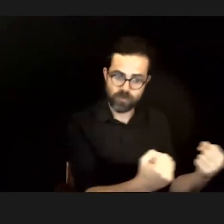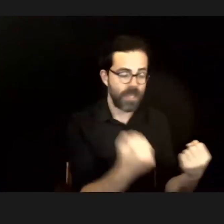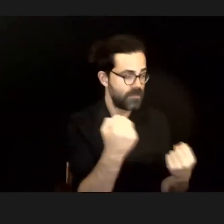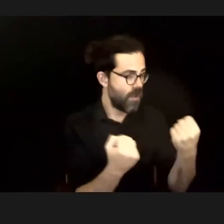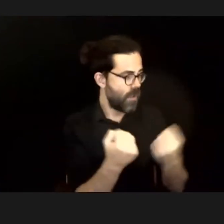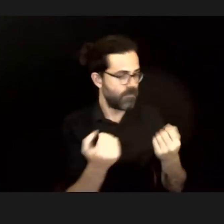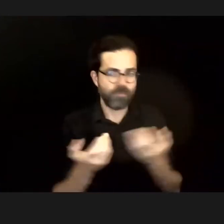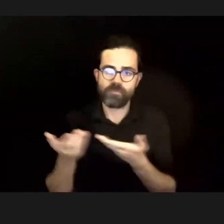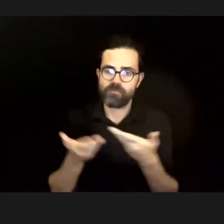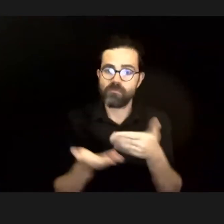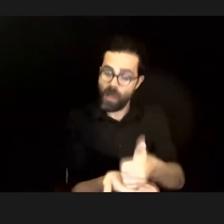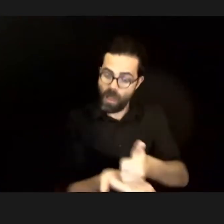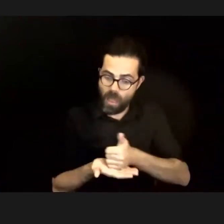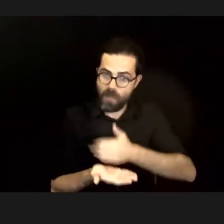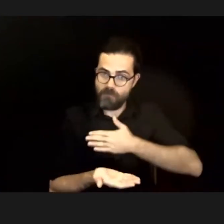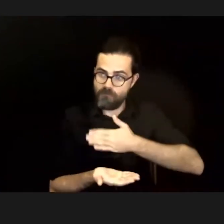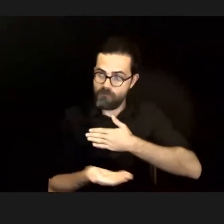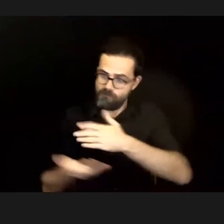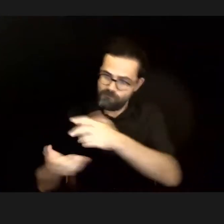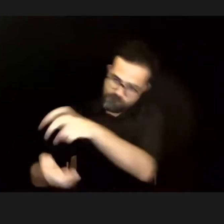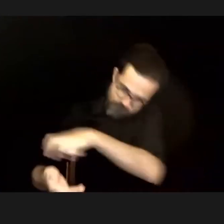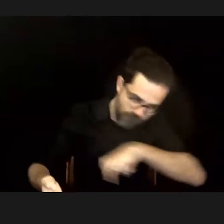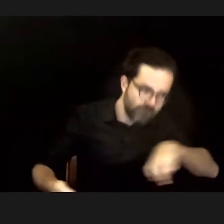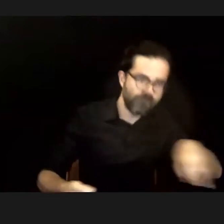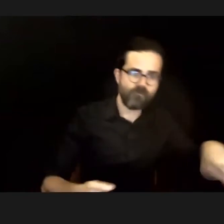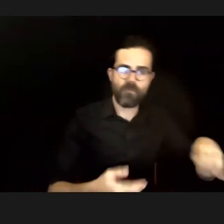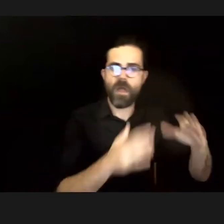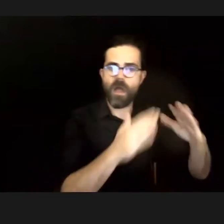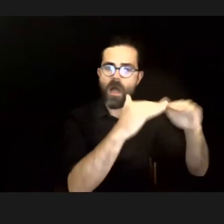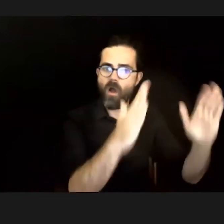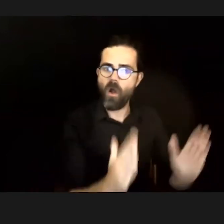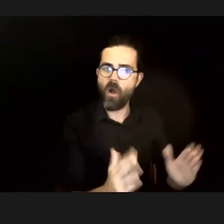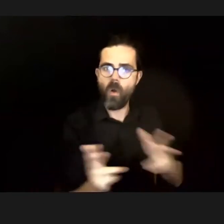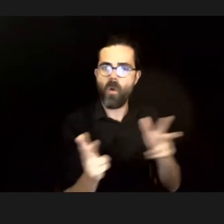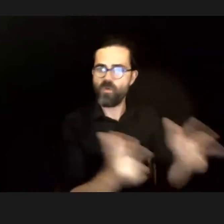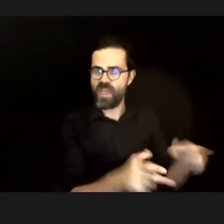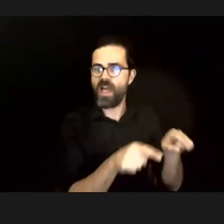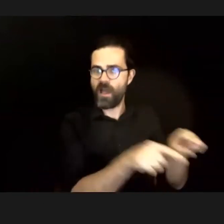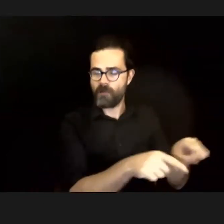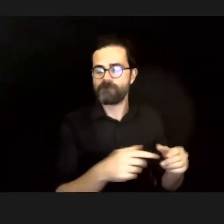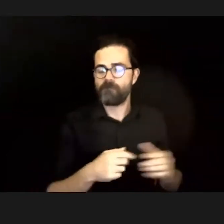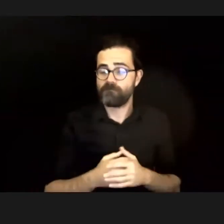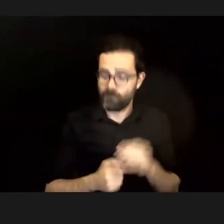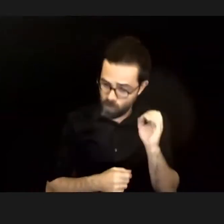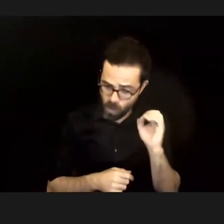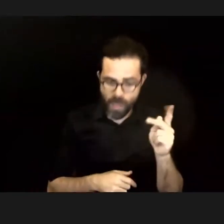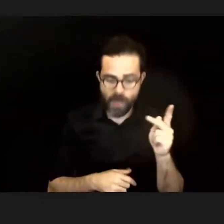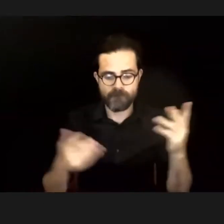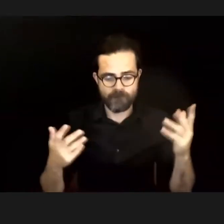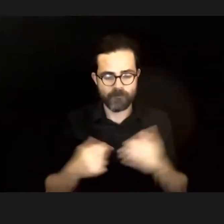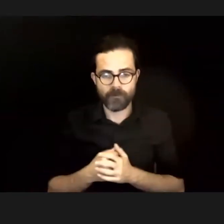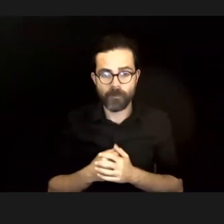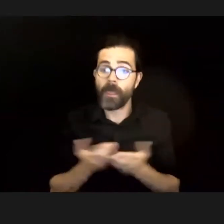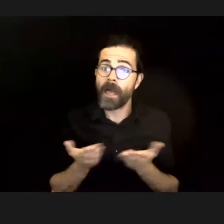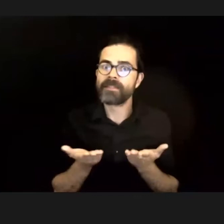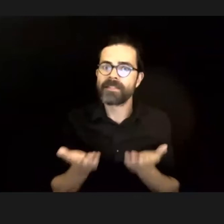the reception desk. Okay, so here again, a service, even if it's based